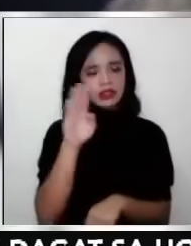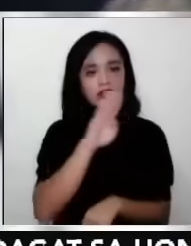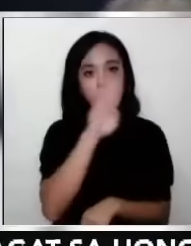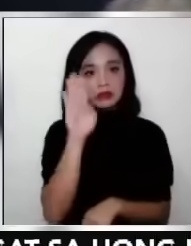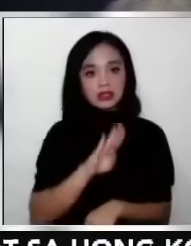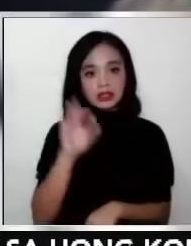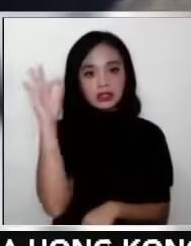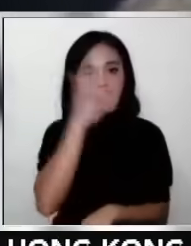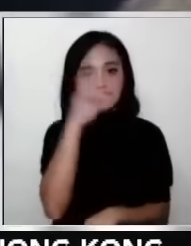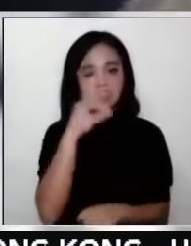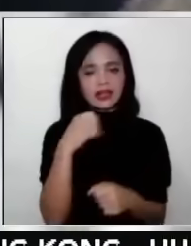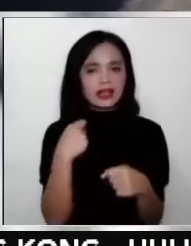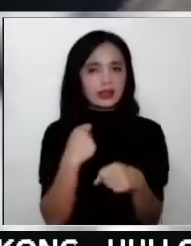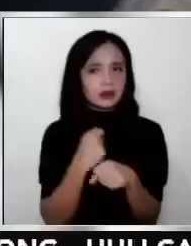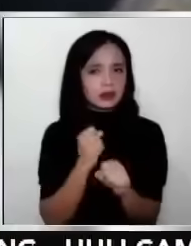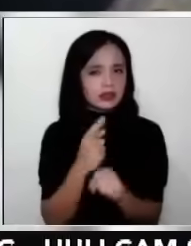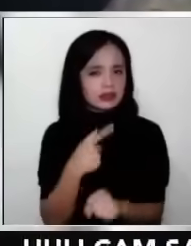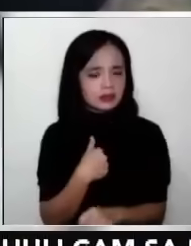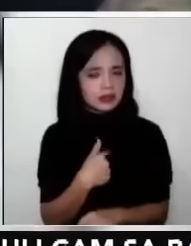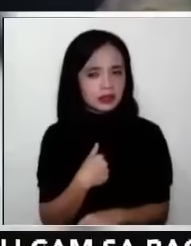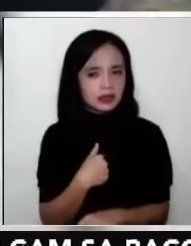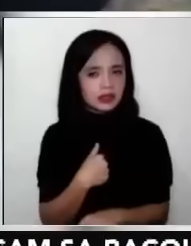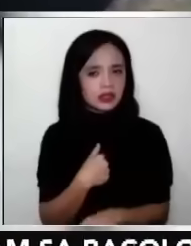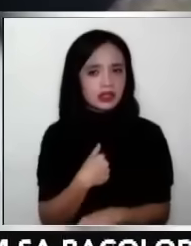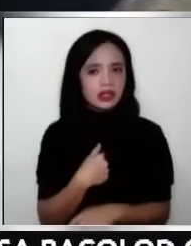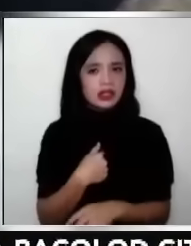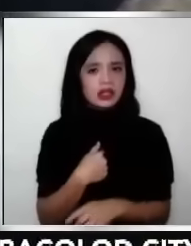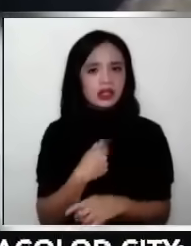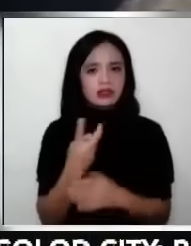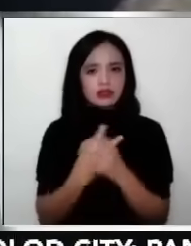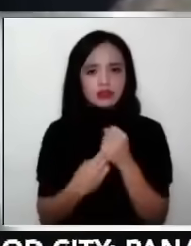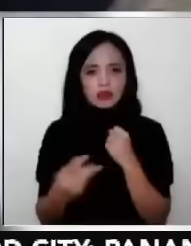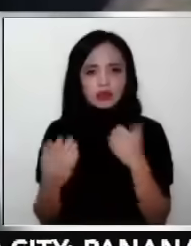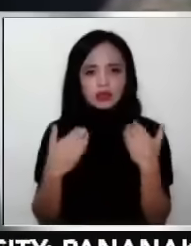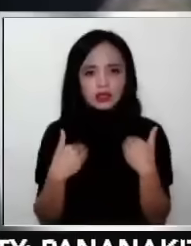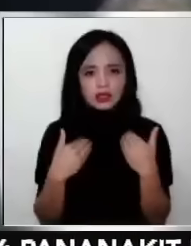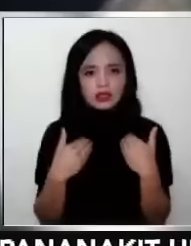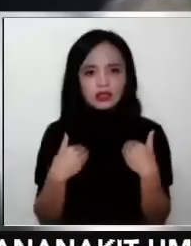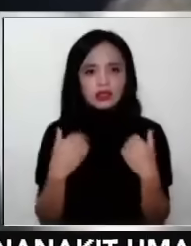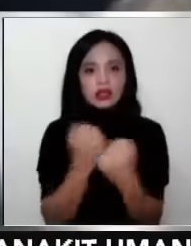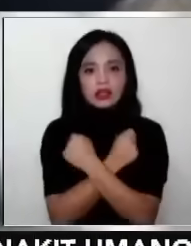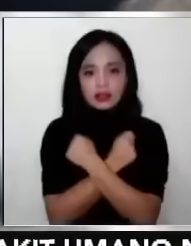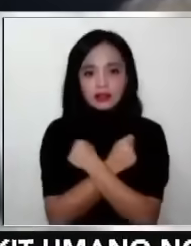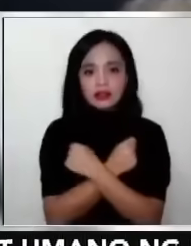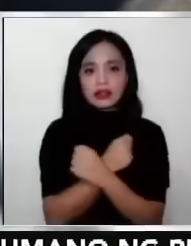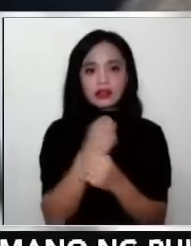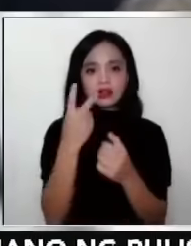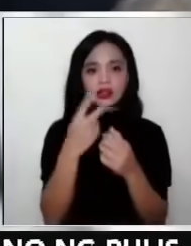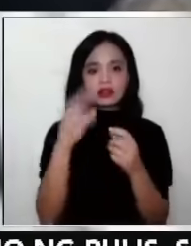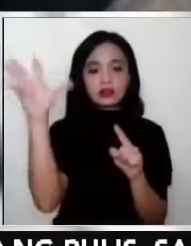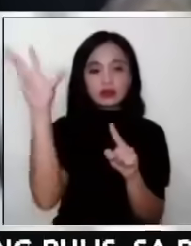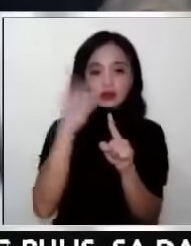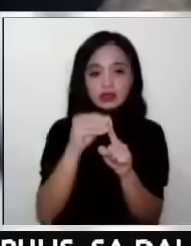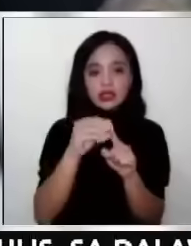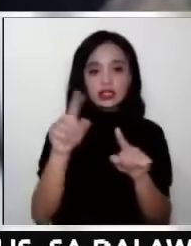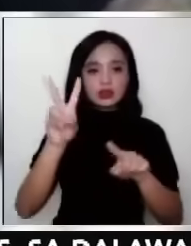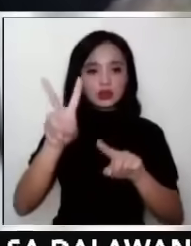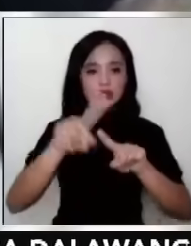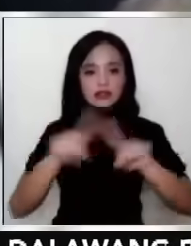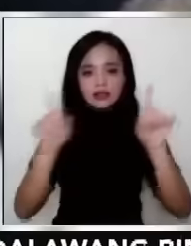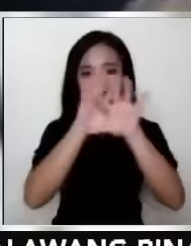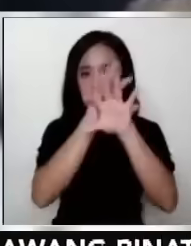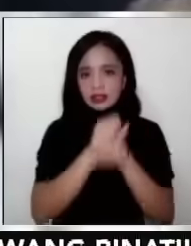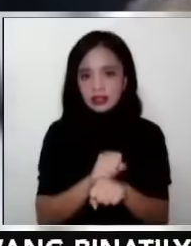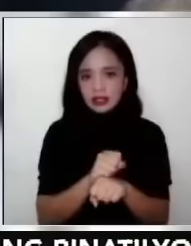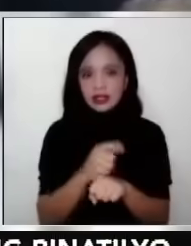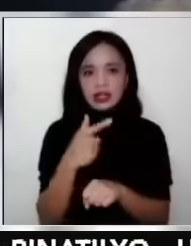me love both cultures, both heritages, and two different traditions. And so I am proud